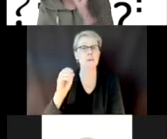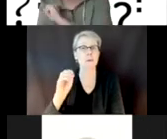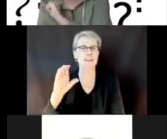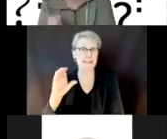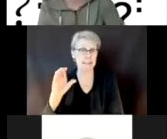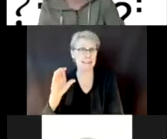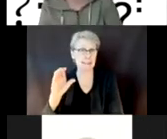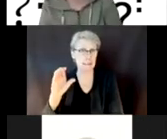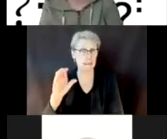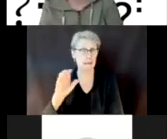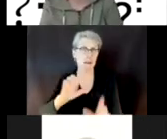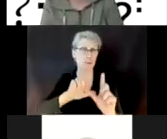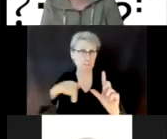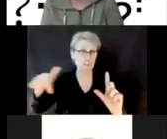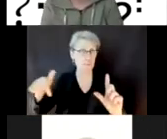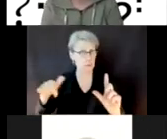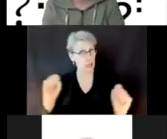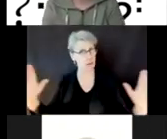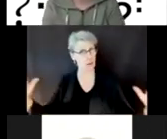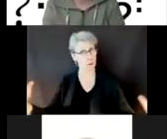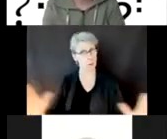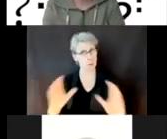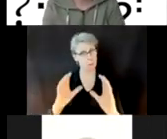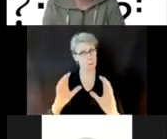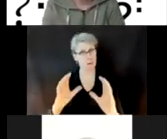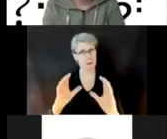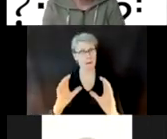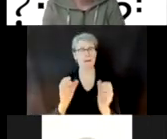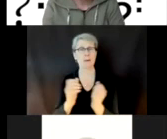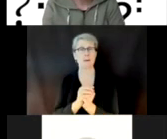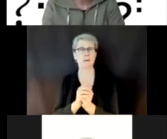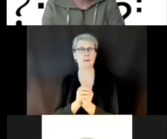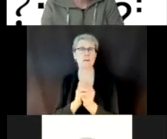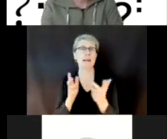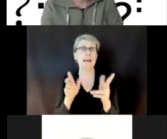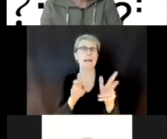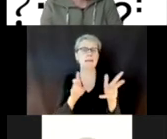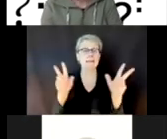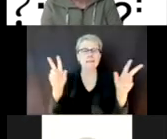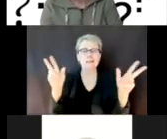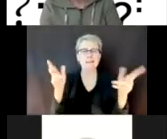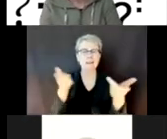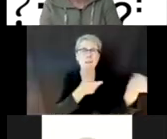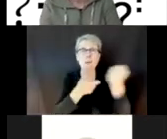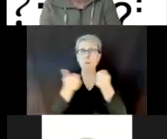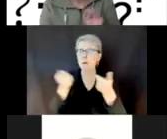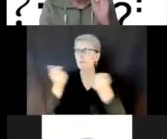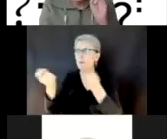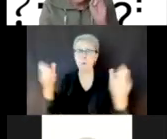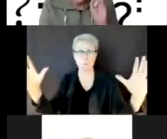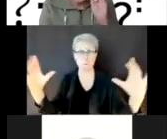trans, BIPOC. So is there a way to curate a target audience so that they're made